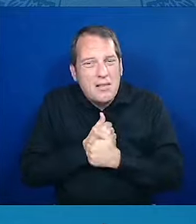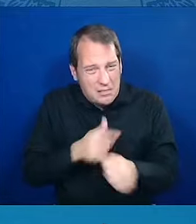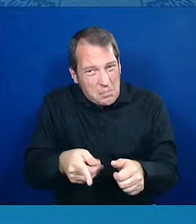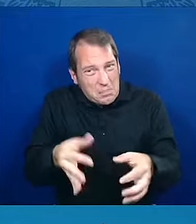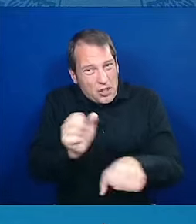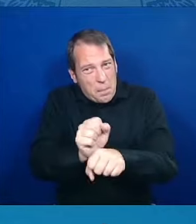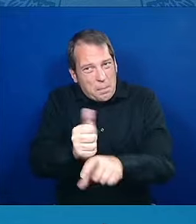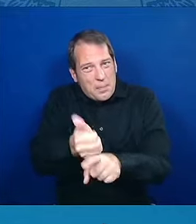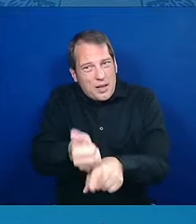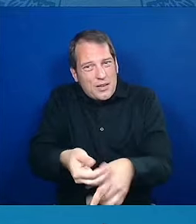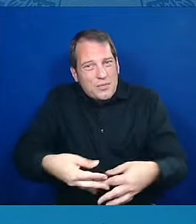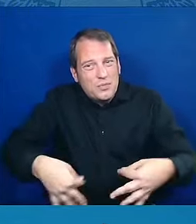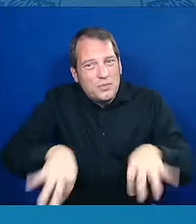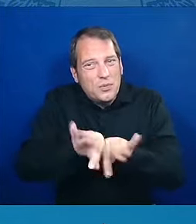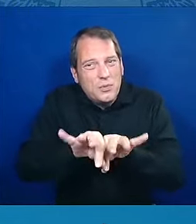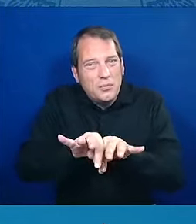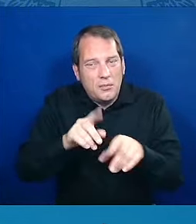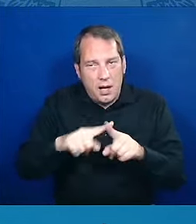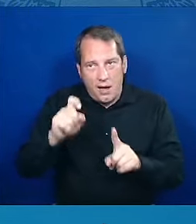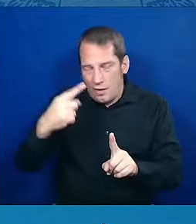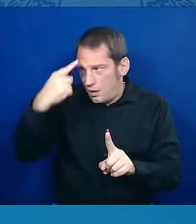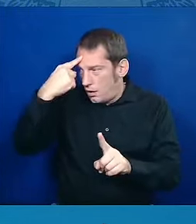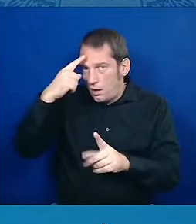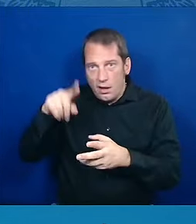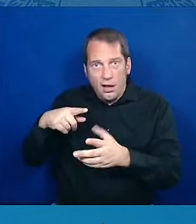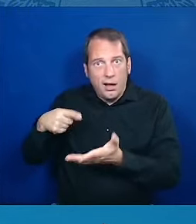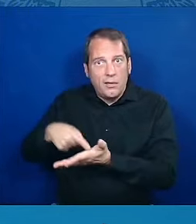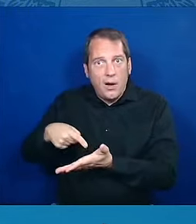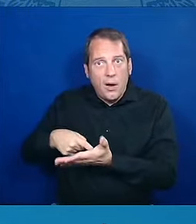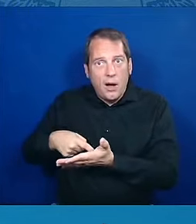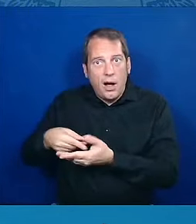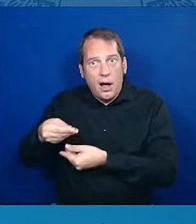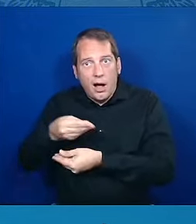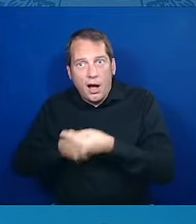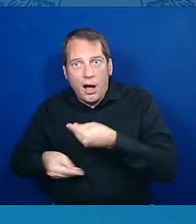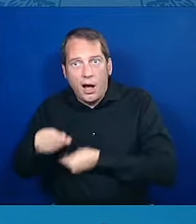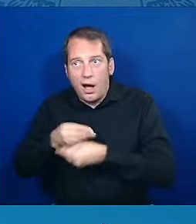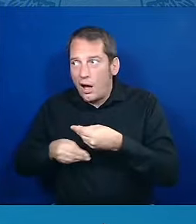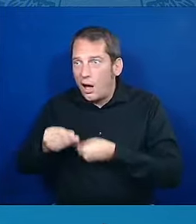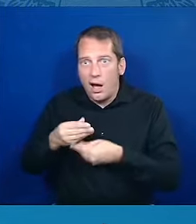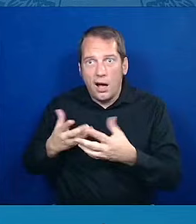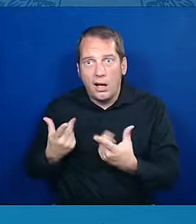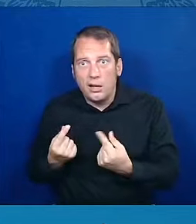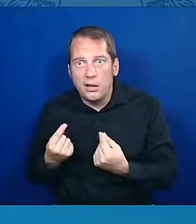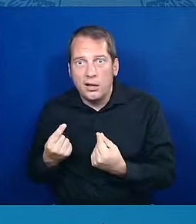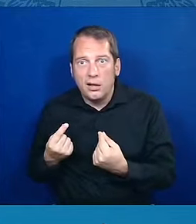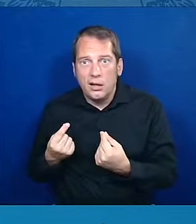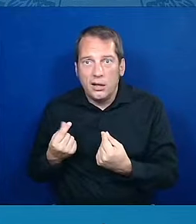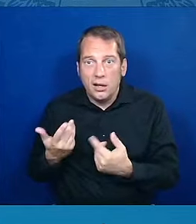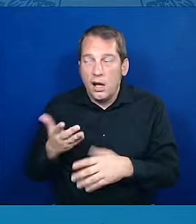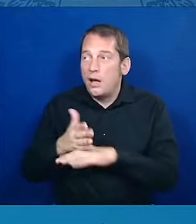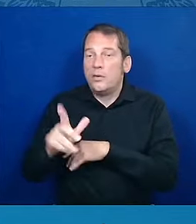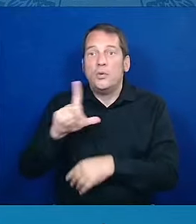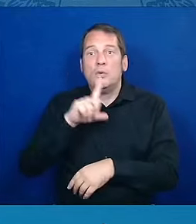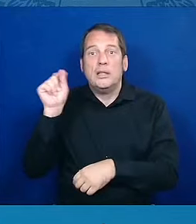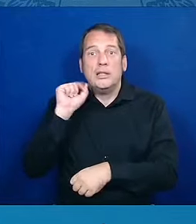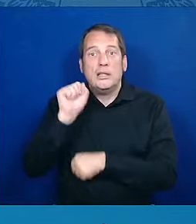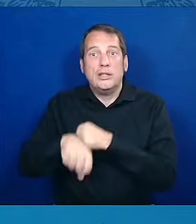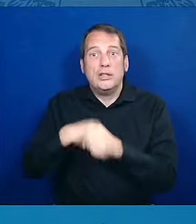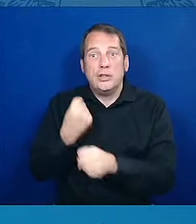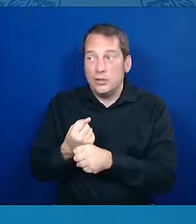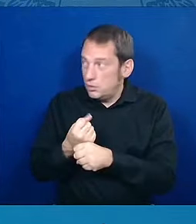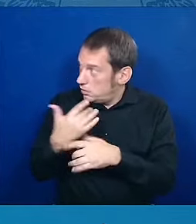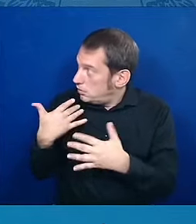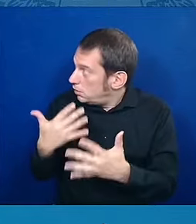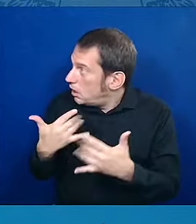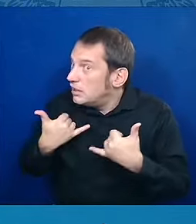these loans. And after 20 years, she still owed $40,000 in student loans. And